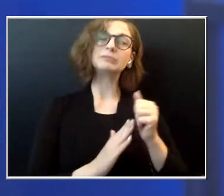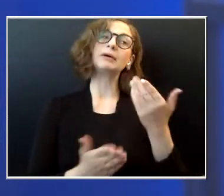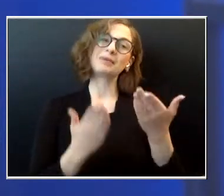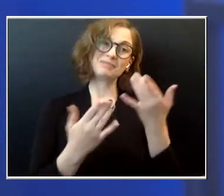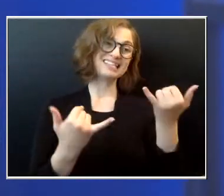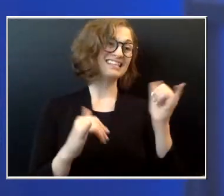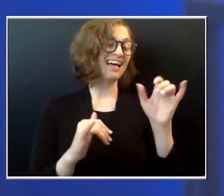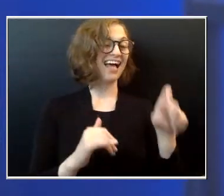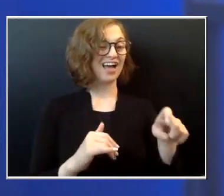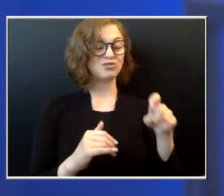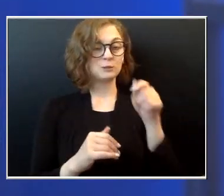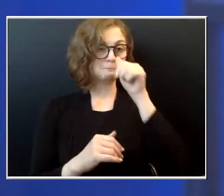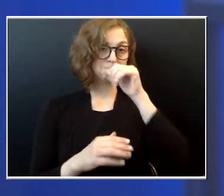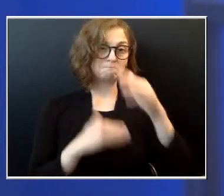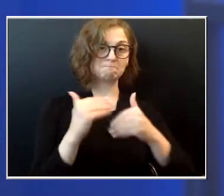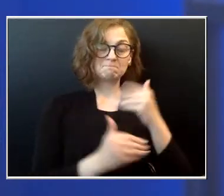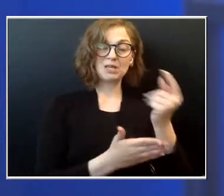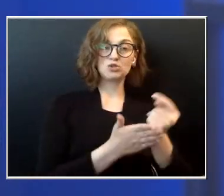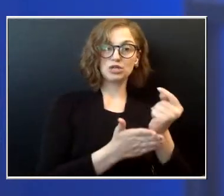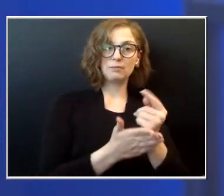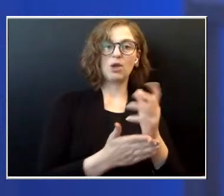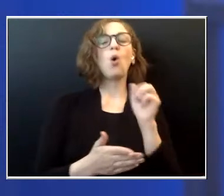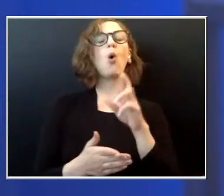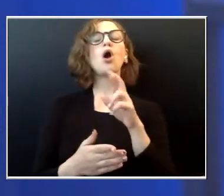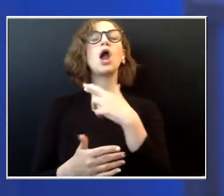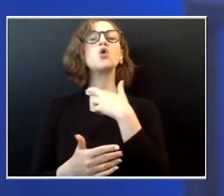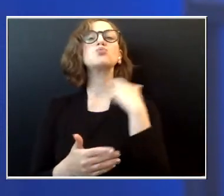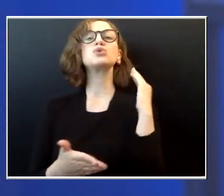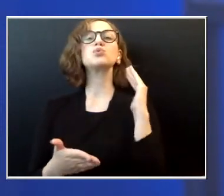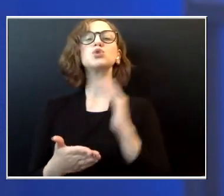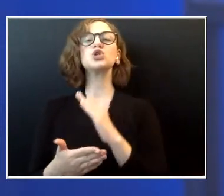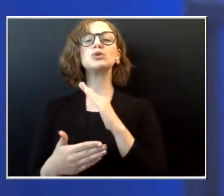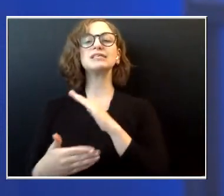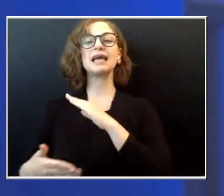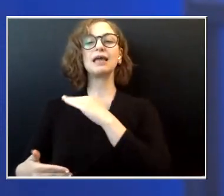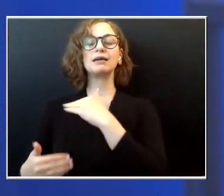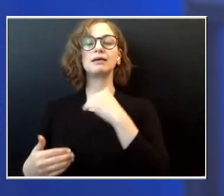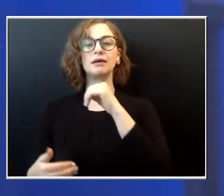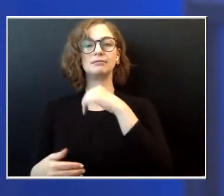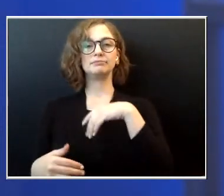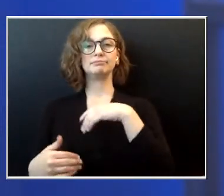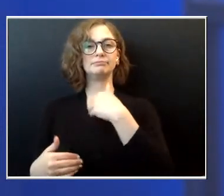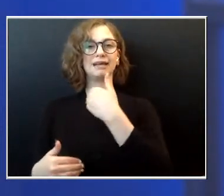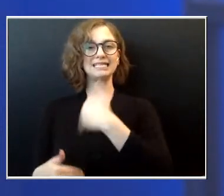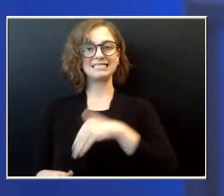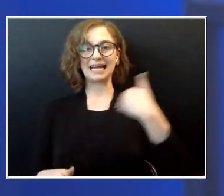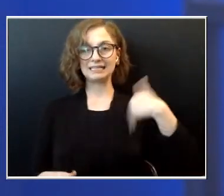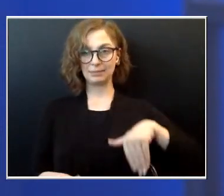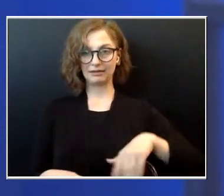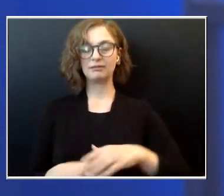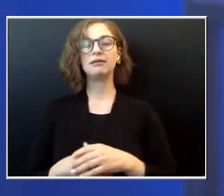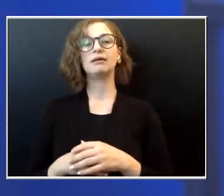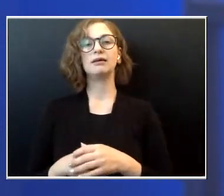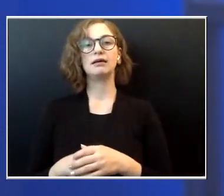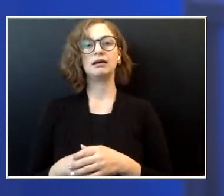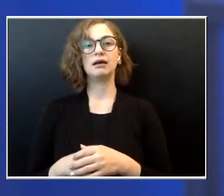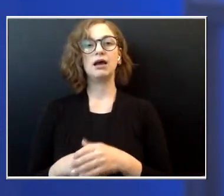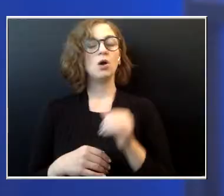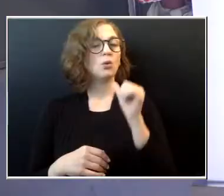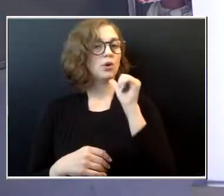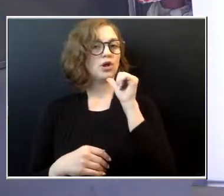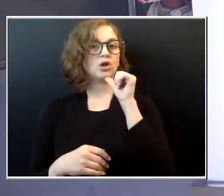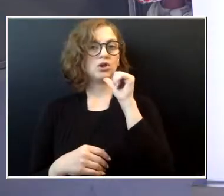or risk-reducing mastectomy. We don't have a non-surgical option for women with a BRCA1 mutation at this time.